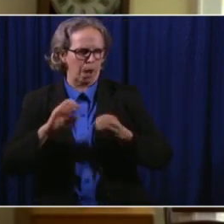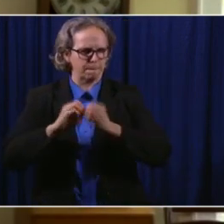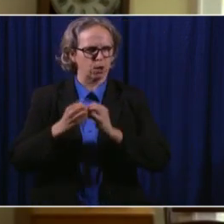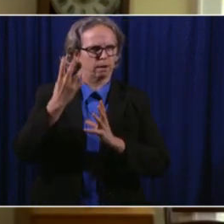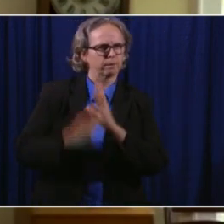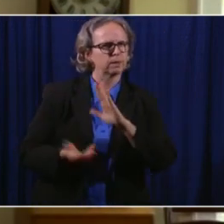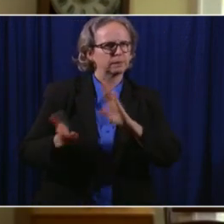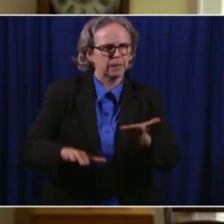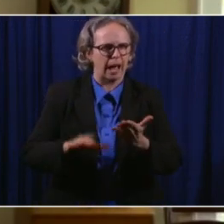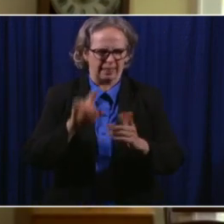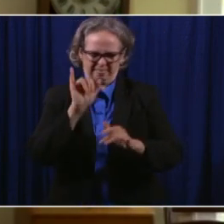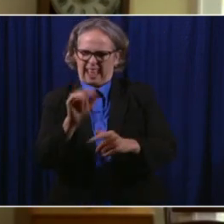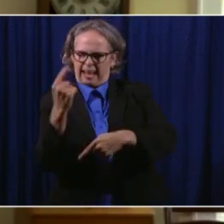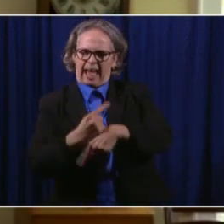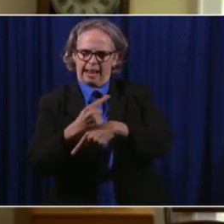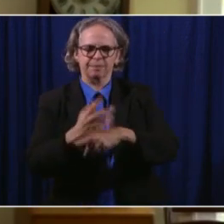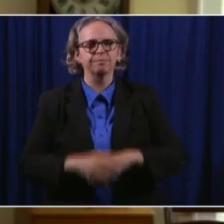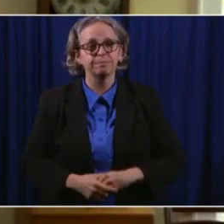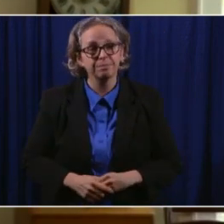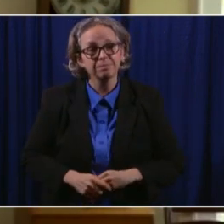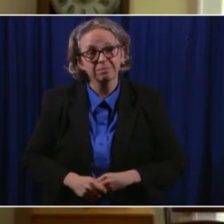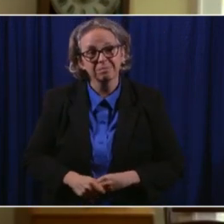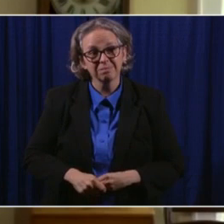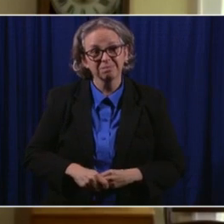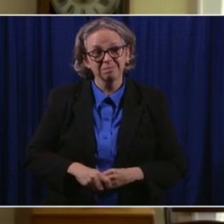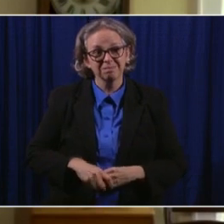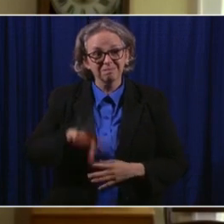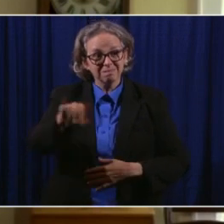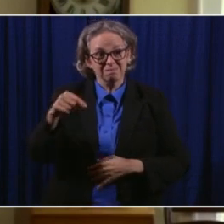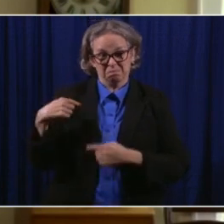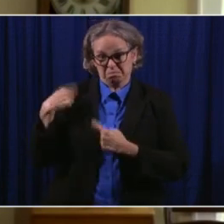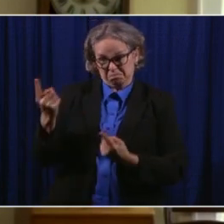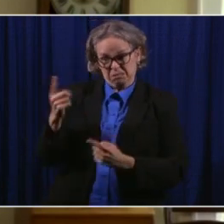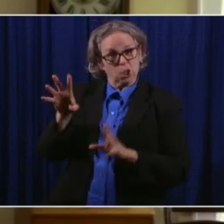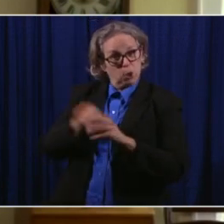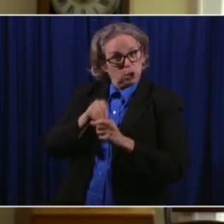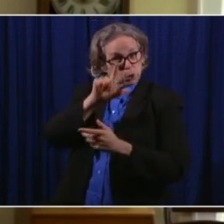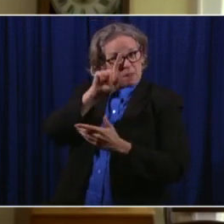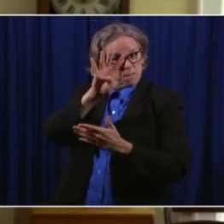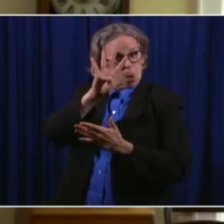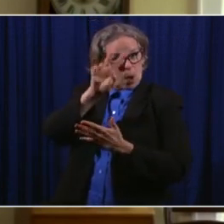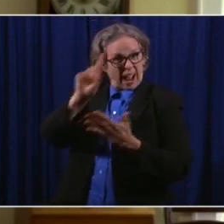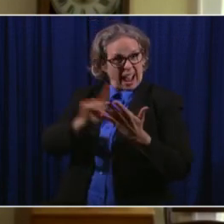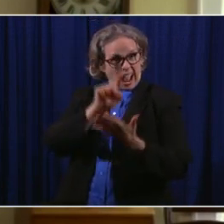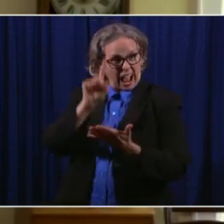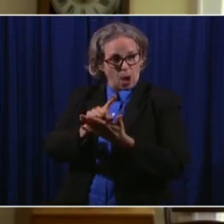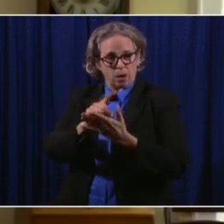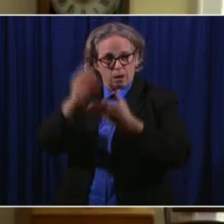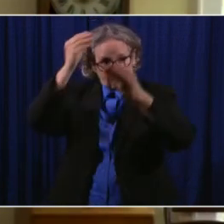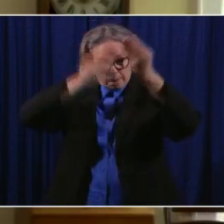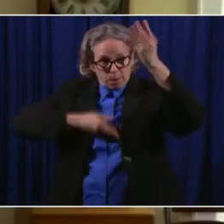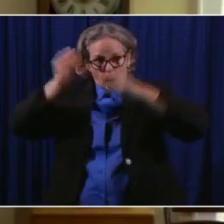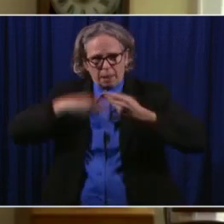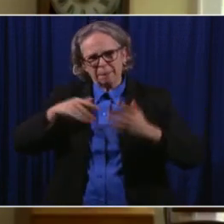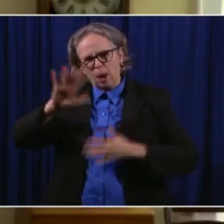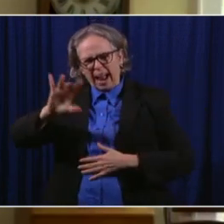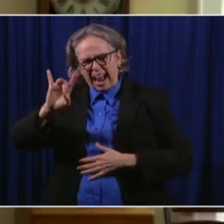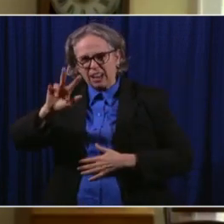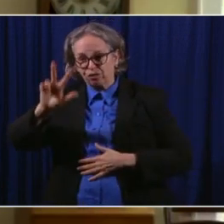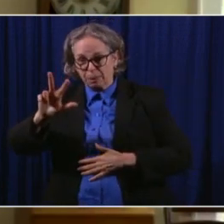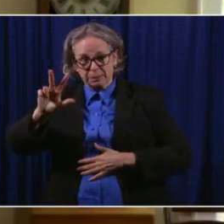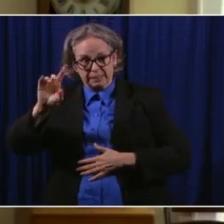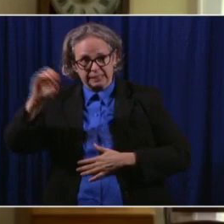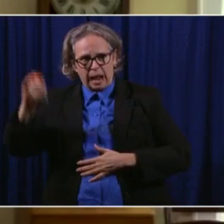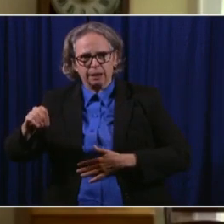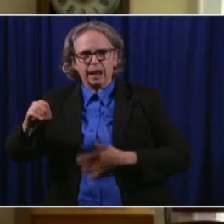83% of the deaths reported in the past 24 hours happened in basically the last month. Let's go to the